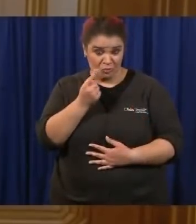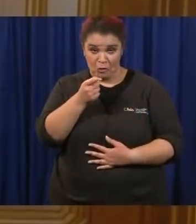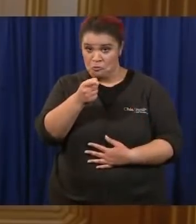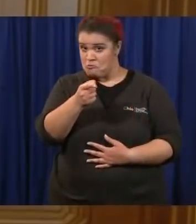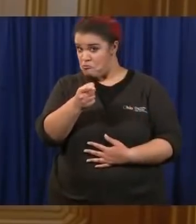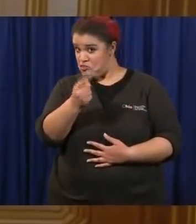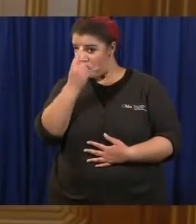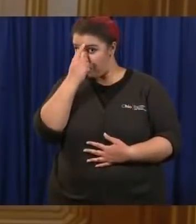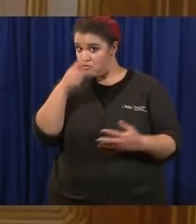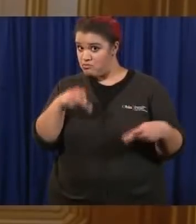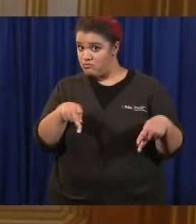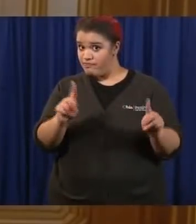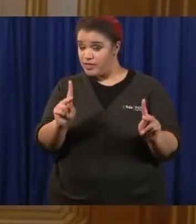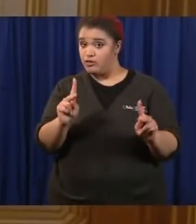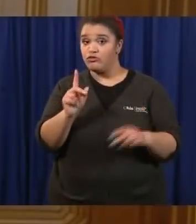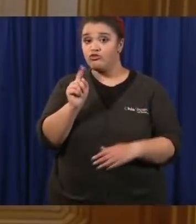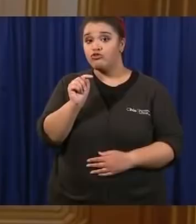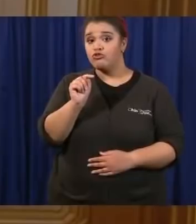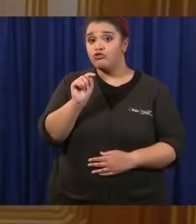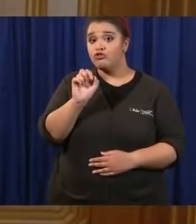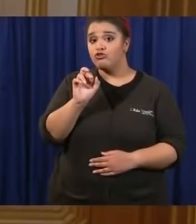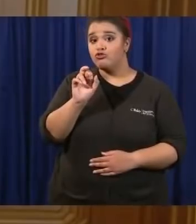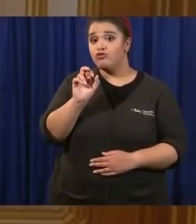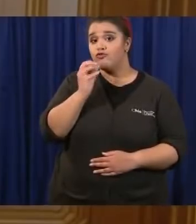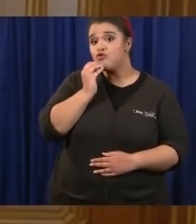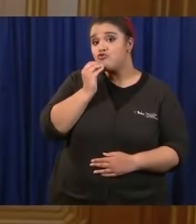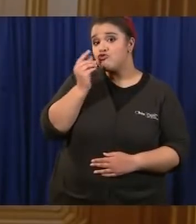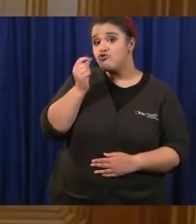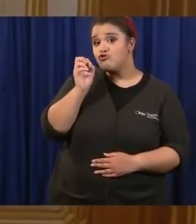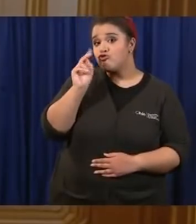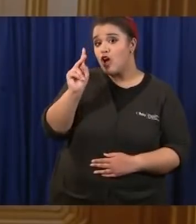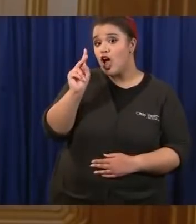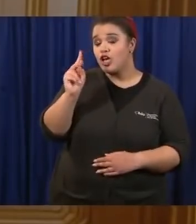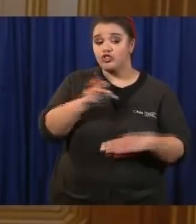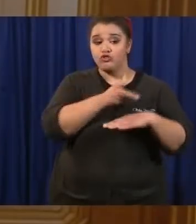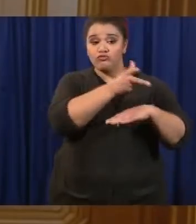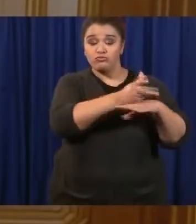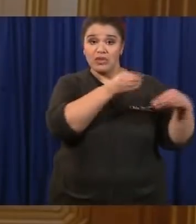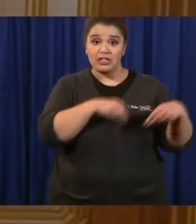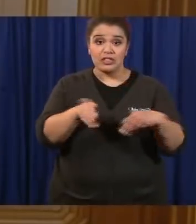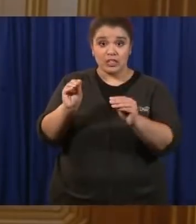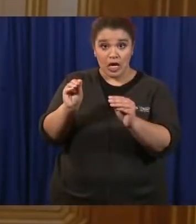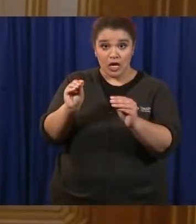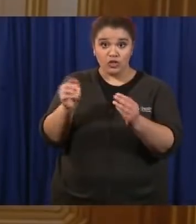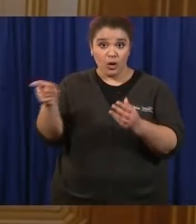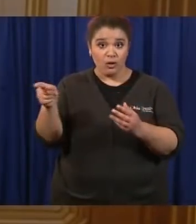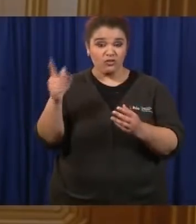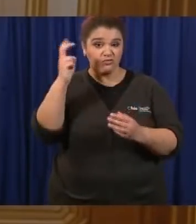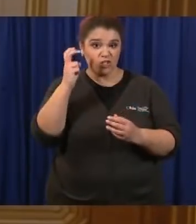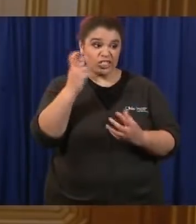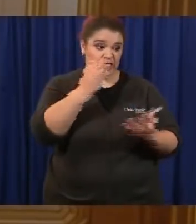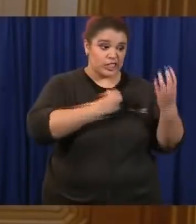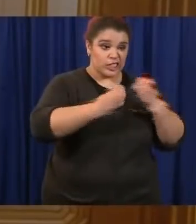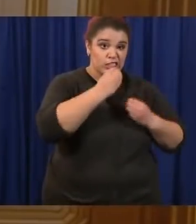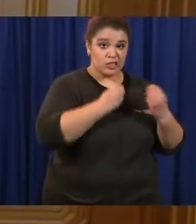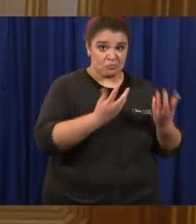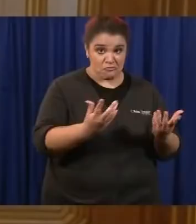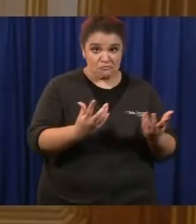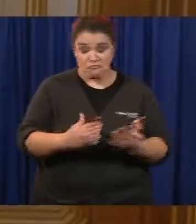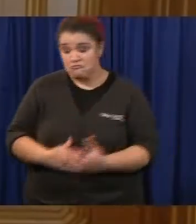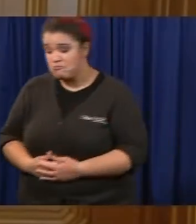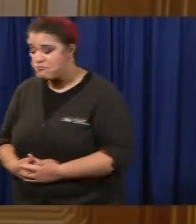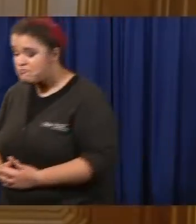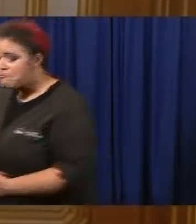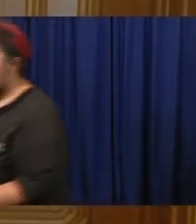stops, so truck drivers are able to buy something to eat. The answer is yes, and we are working on that.